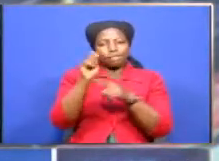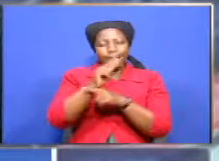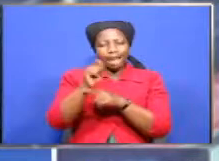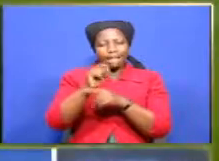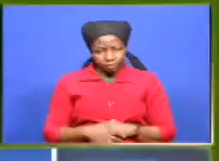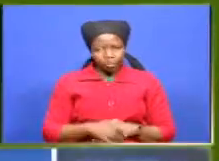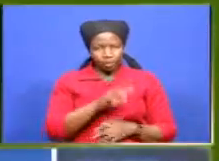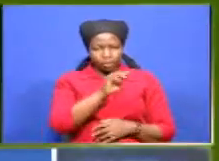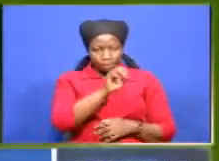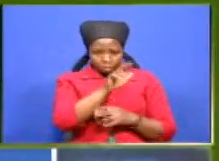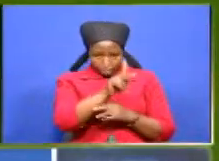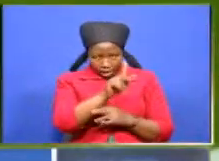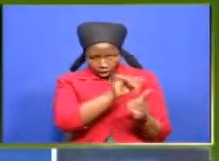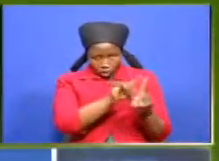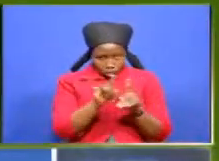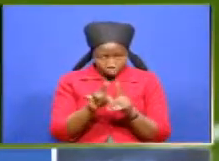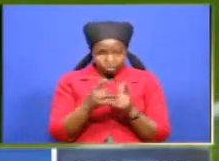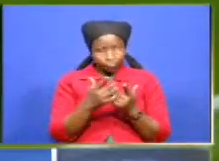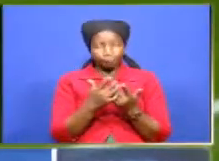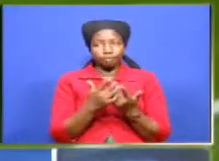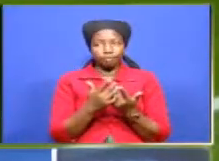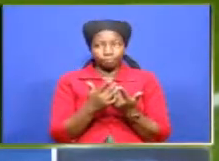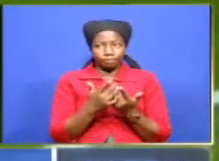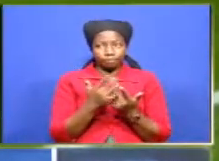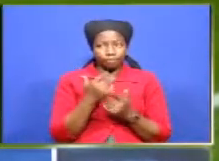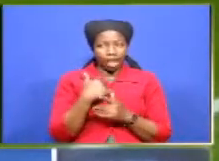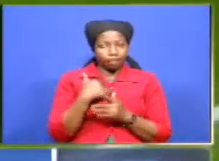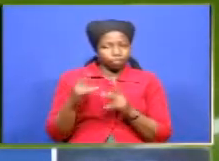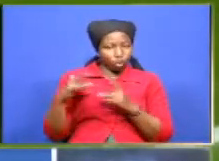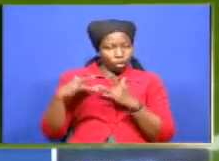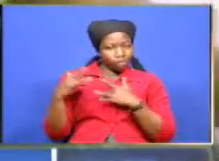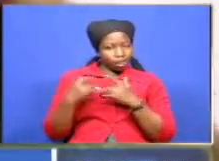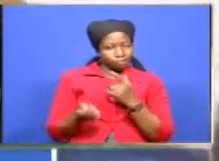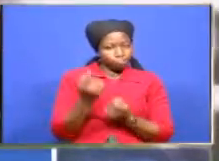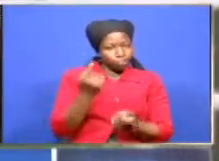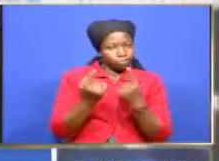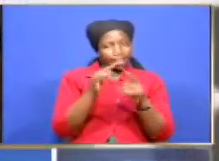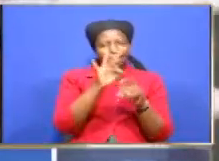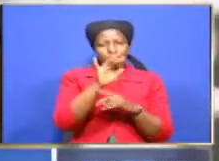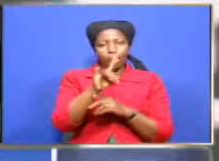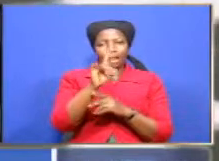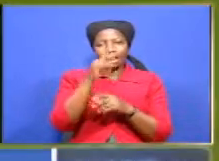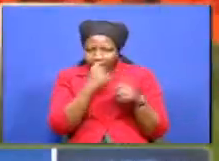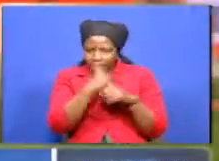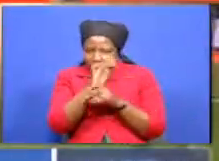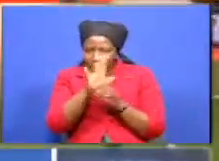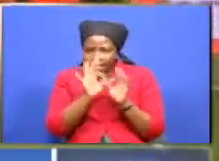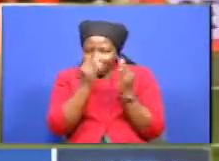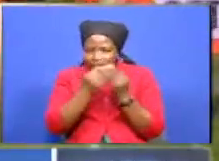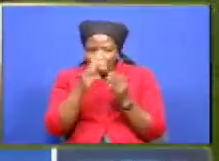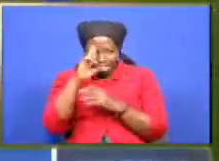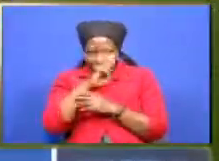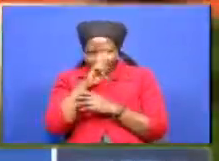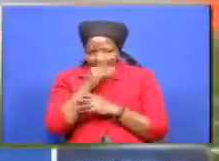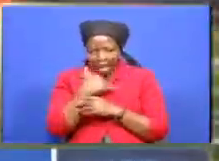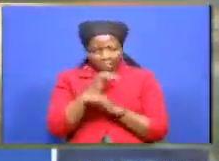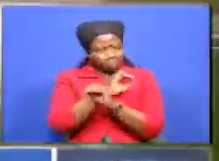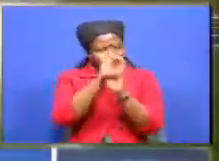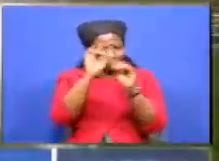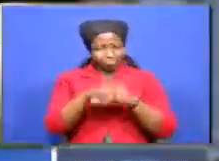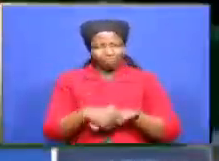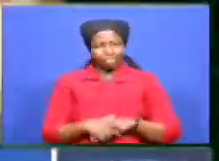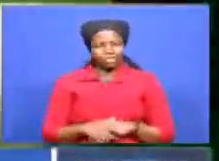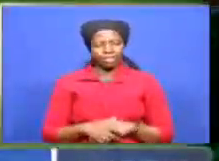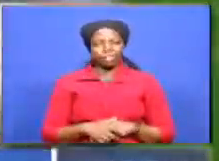today. Deeney voiced his Project Restart concerns, and the 31-year-old has now reiterated those doubts where Celtic fans were forced to